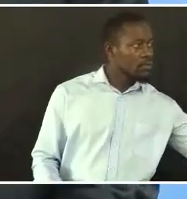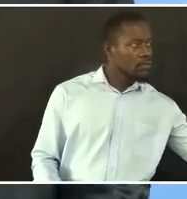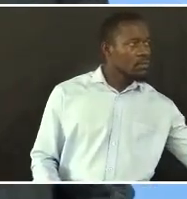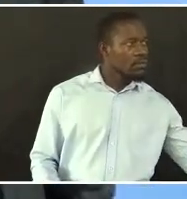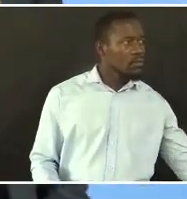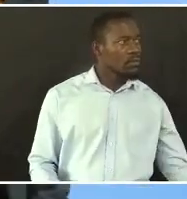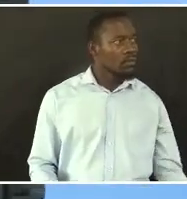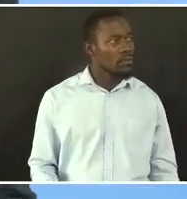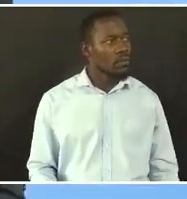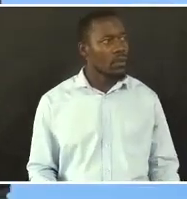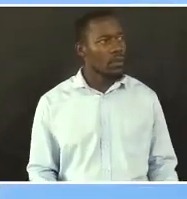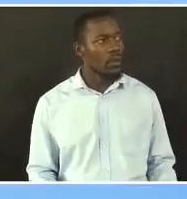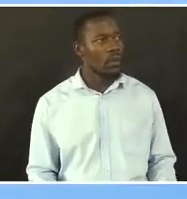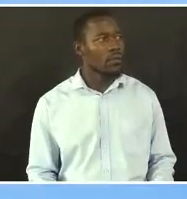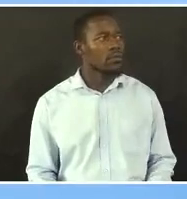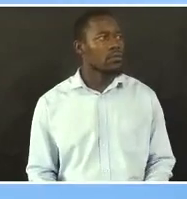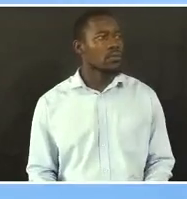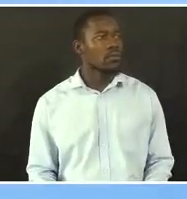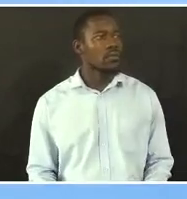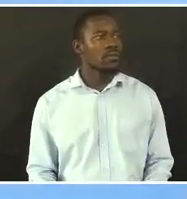is to close with a word of prayer.